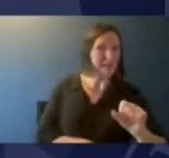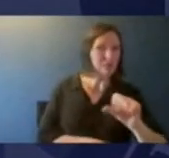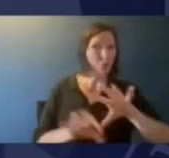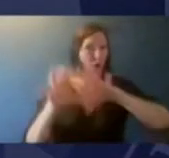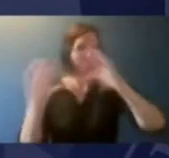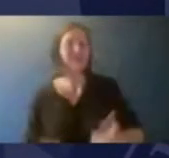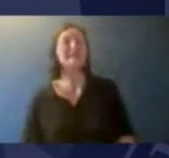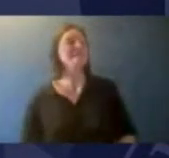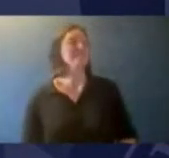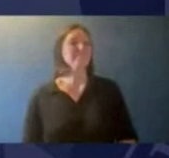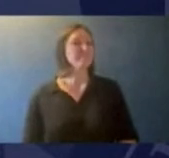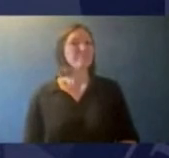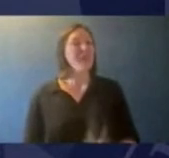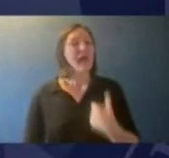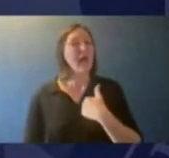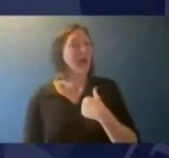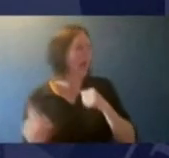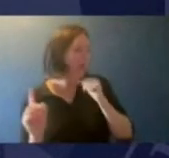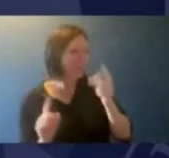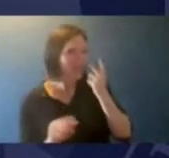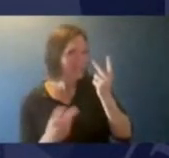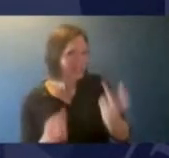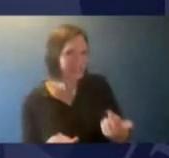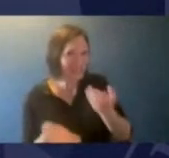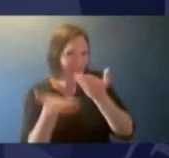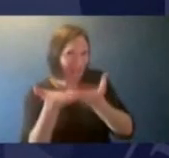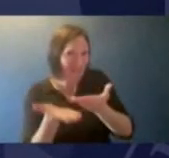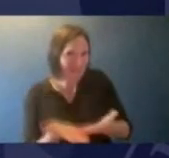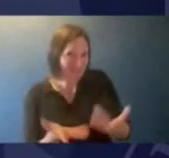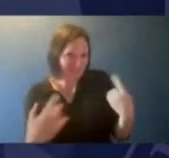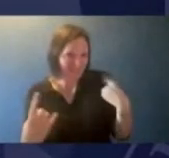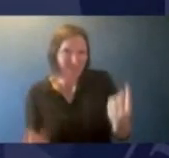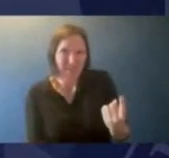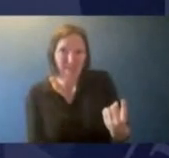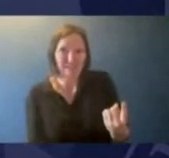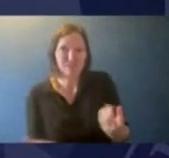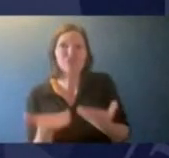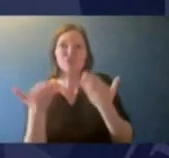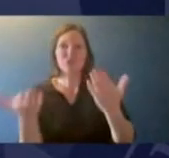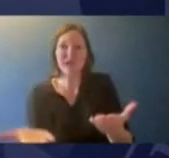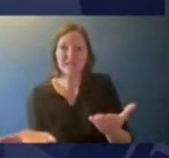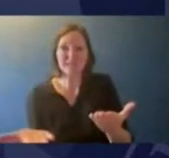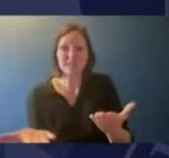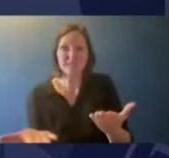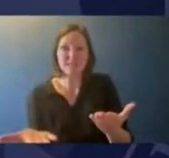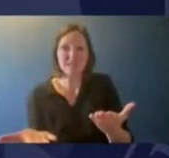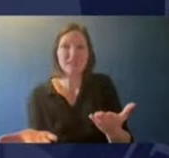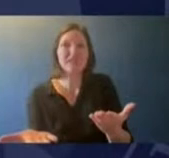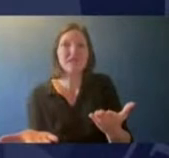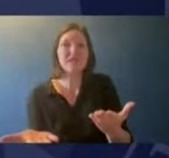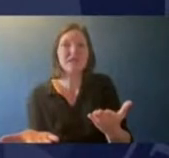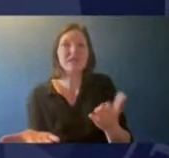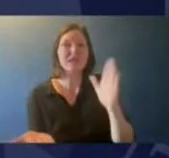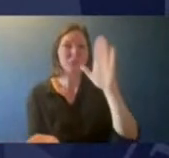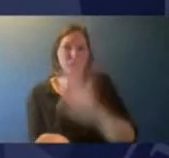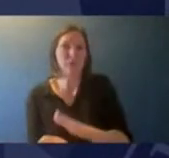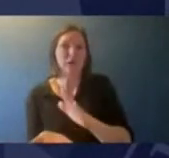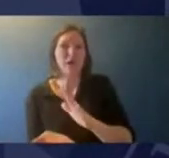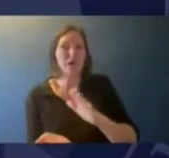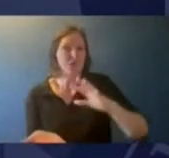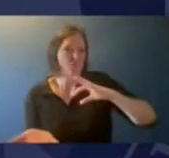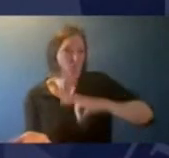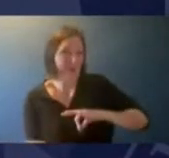I've not really seen evidence at this stage suggesting a contraction in credit, although that is